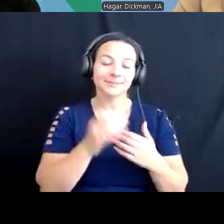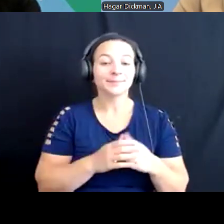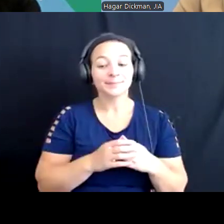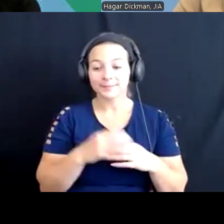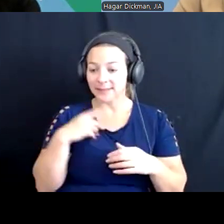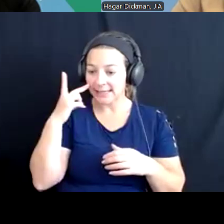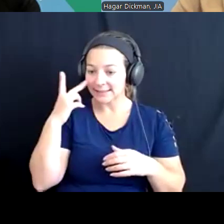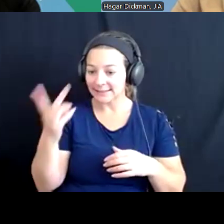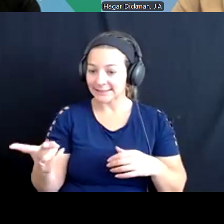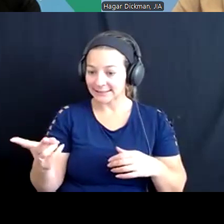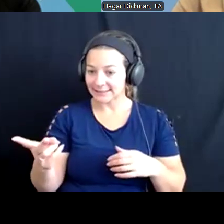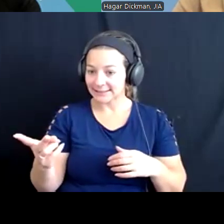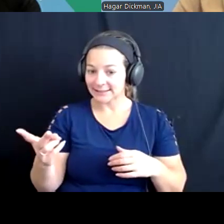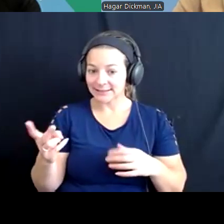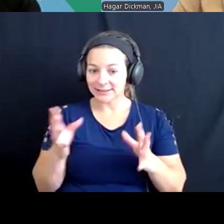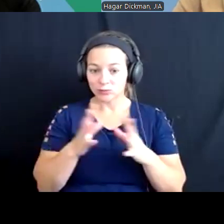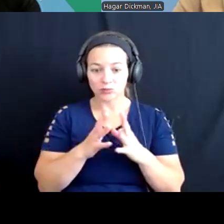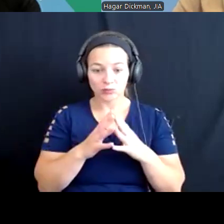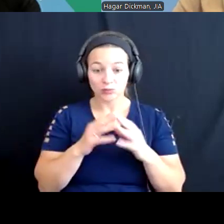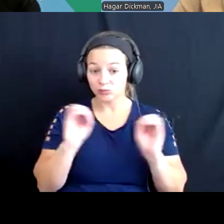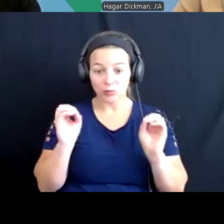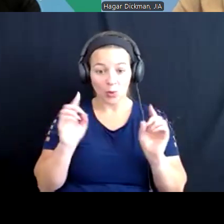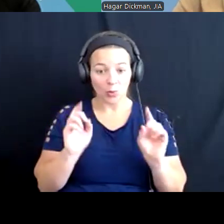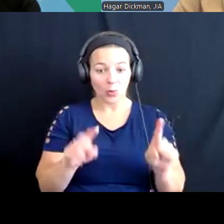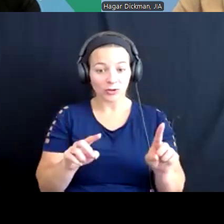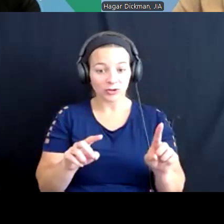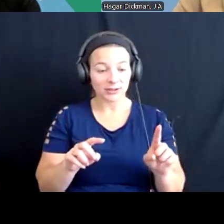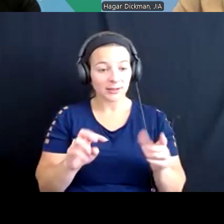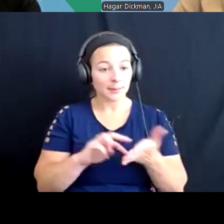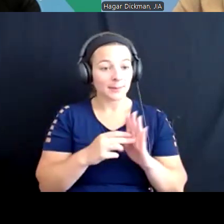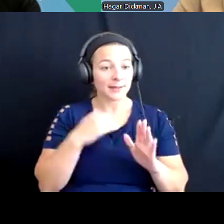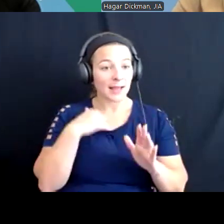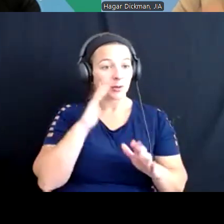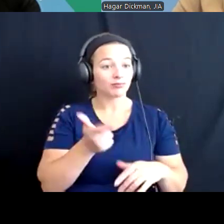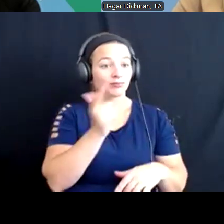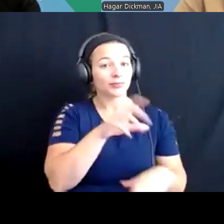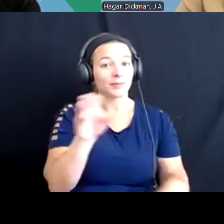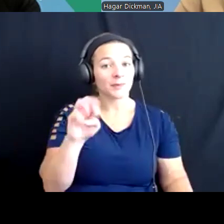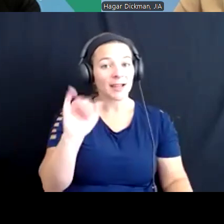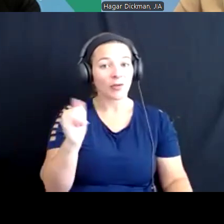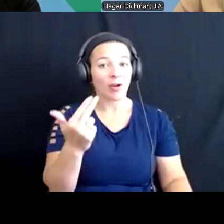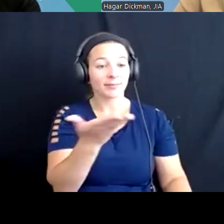that I don't see any questions, so I think I will actually hand it over to you, Sarah.